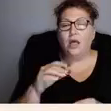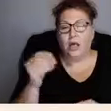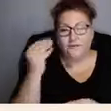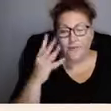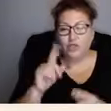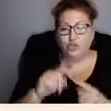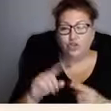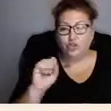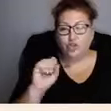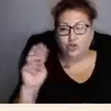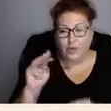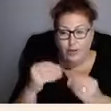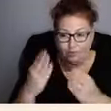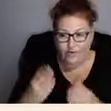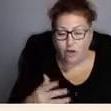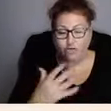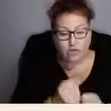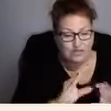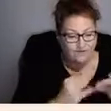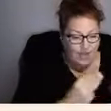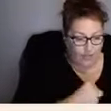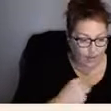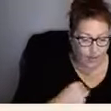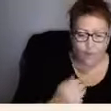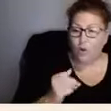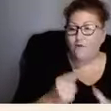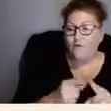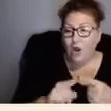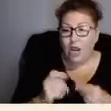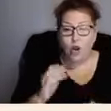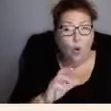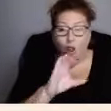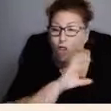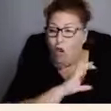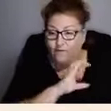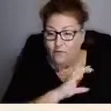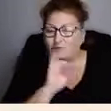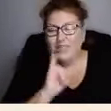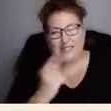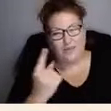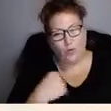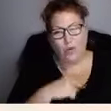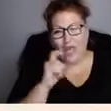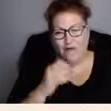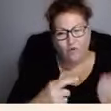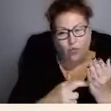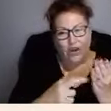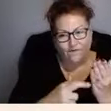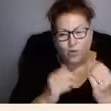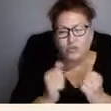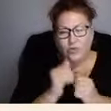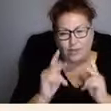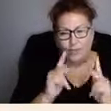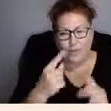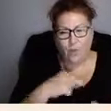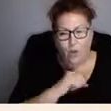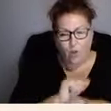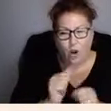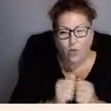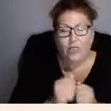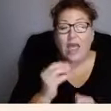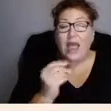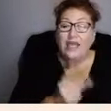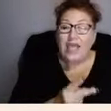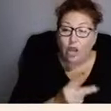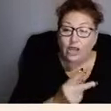family member, friend, or law enforcement. This is something we have to reinforce with the individuals we work with. And caregivers, it's important that